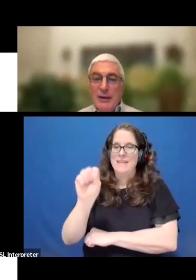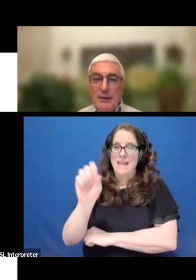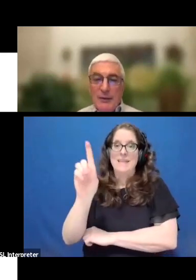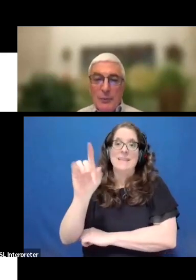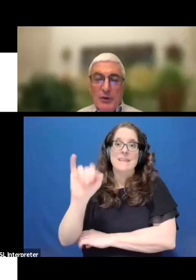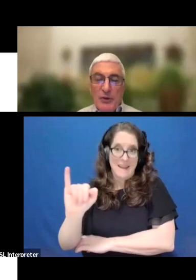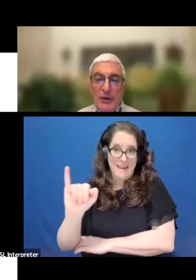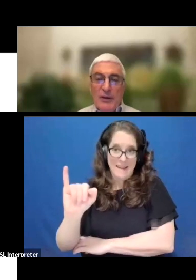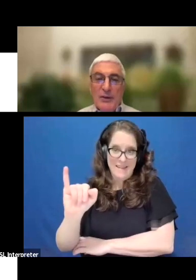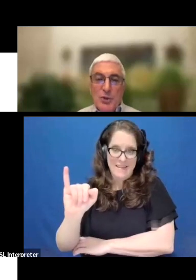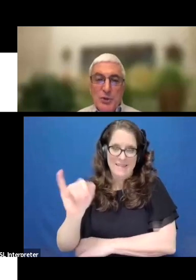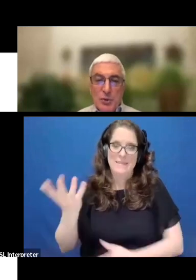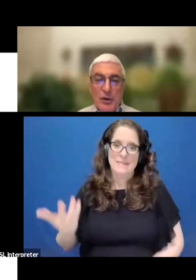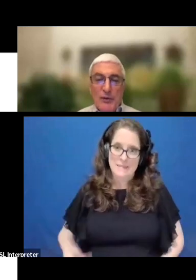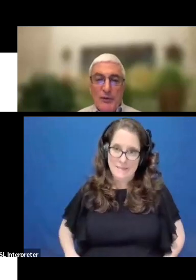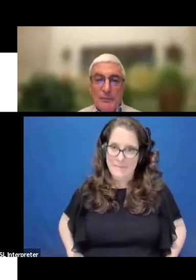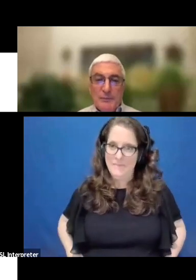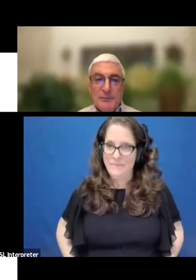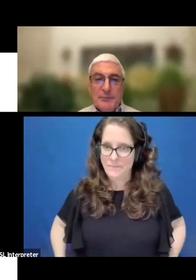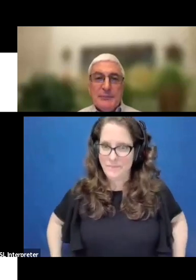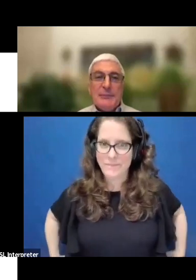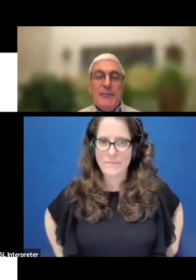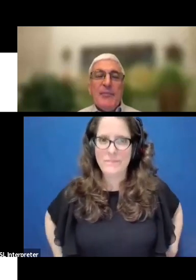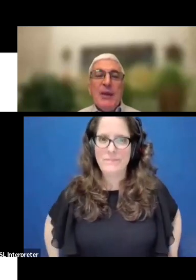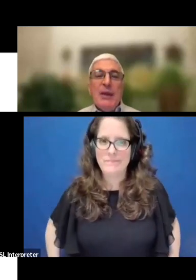Security Disability Insurance.